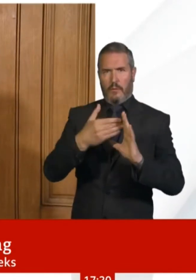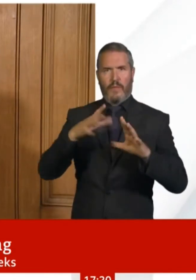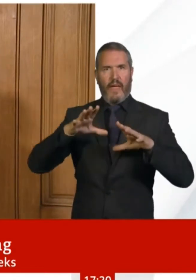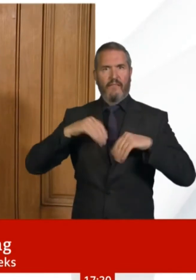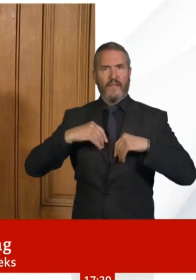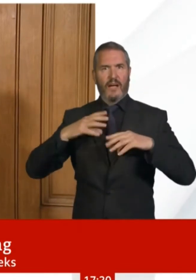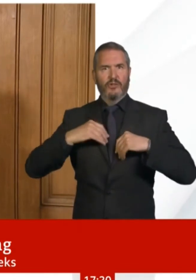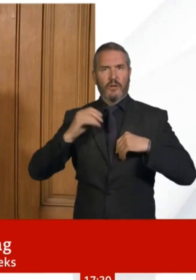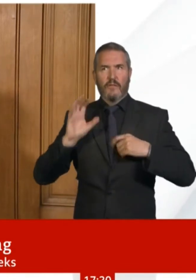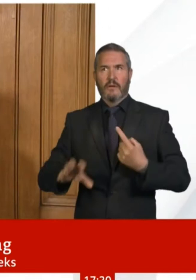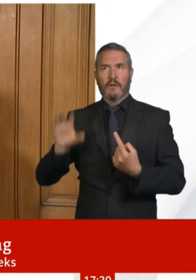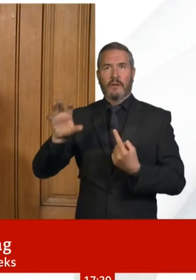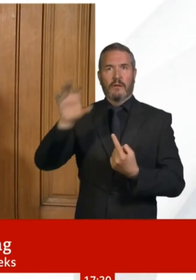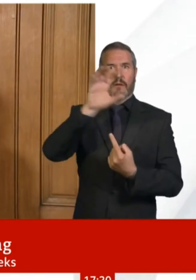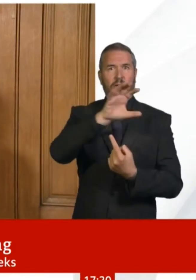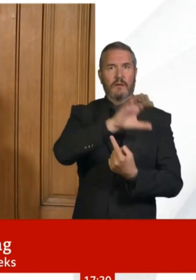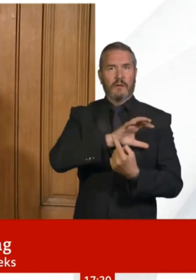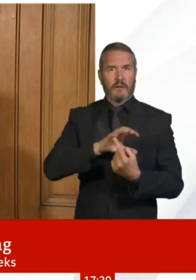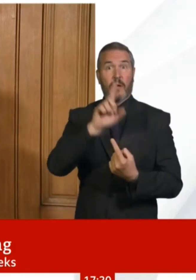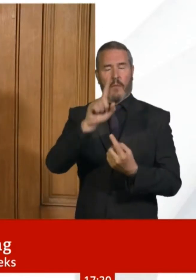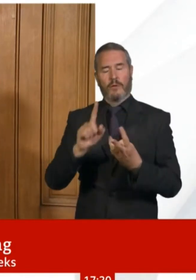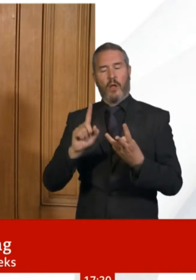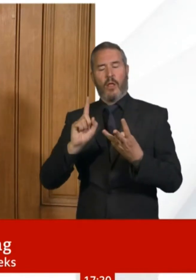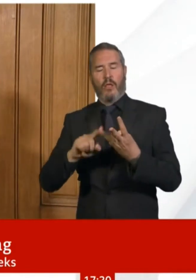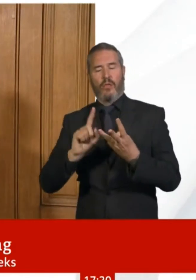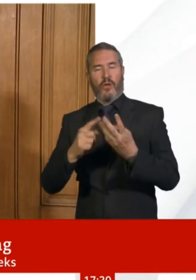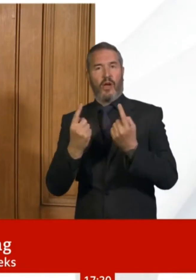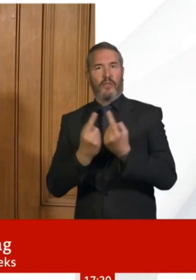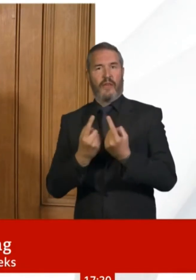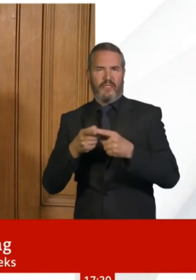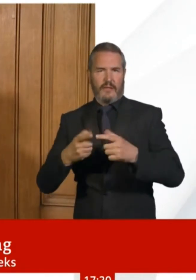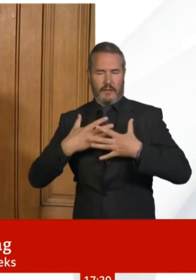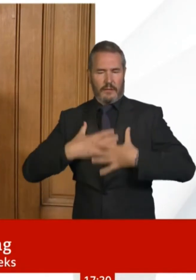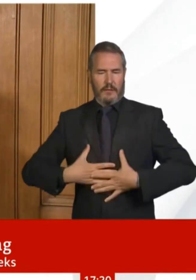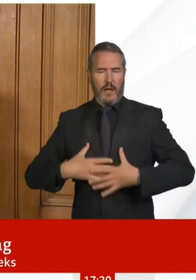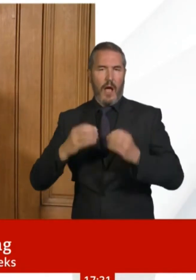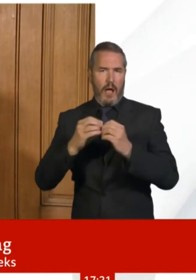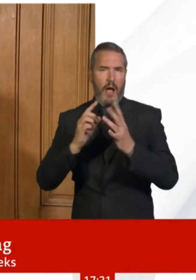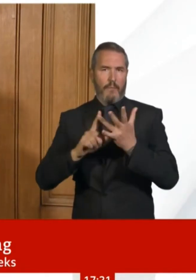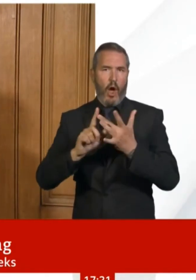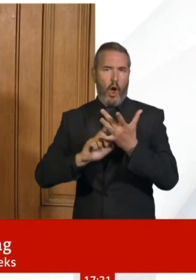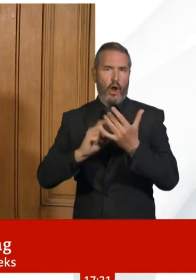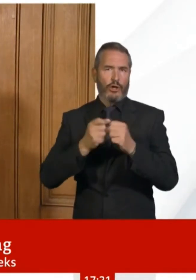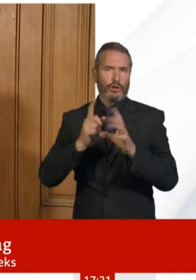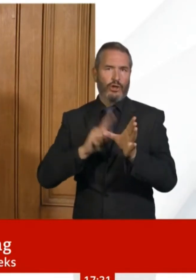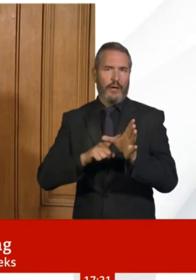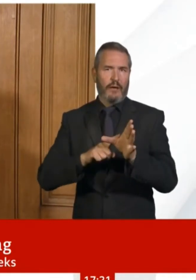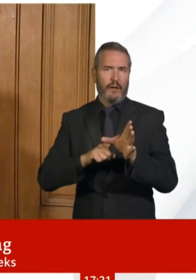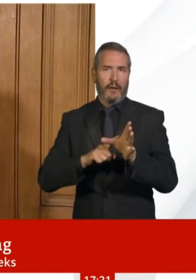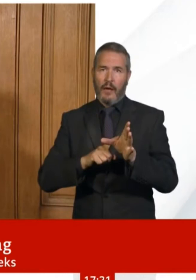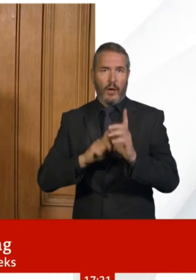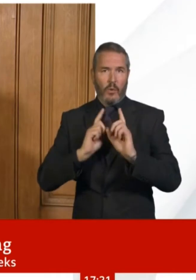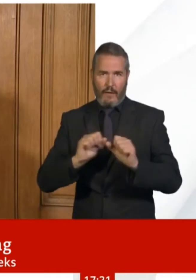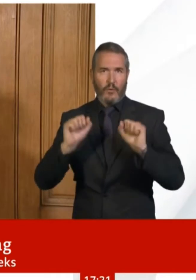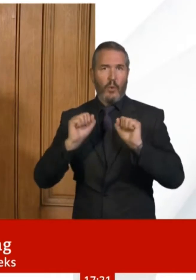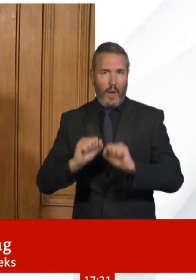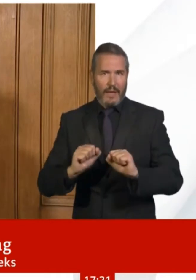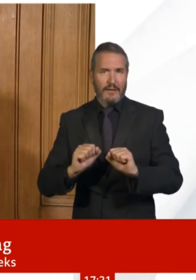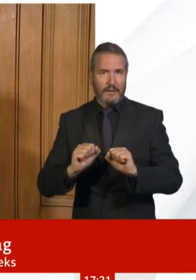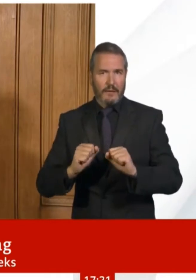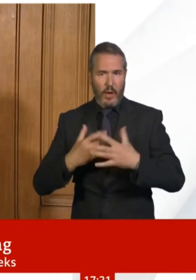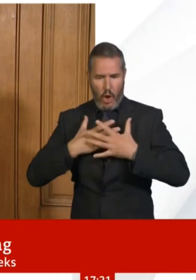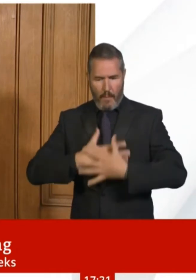various areas. But the third thing, which is just a fact of biology, is that it takes probably at least 21